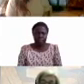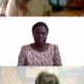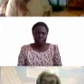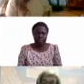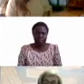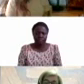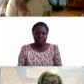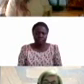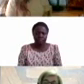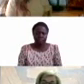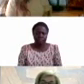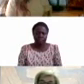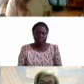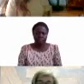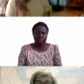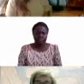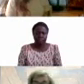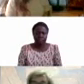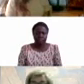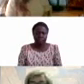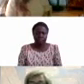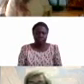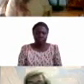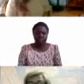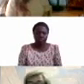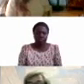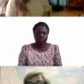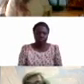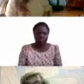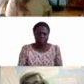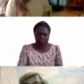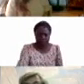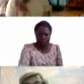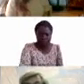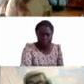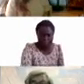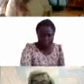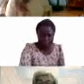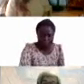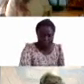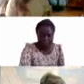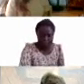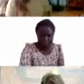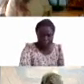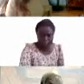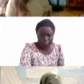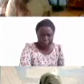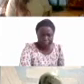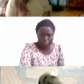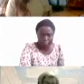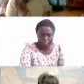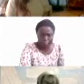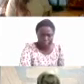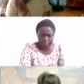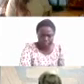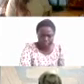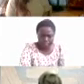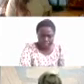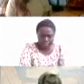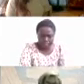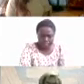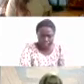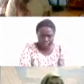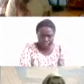children, and they're used to work as prostitutes in order to feed the family.